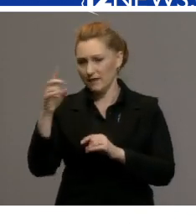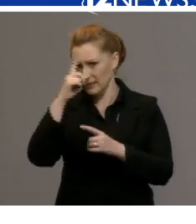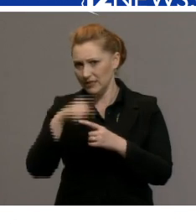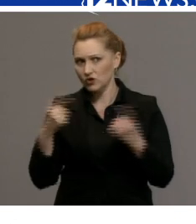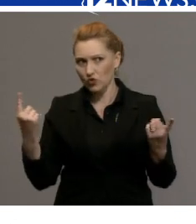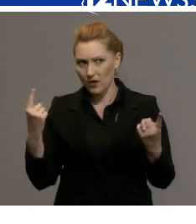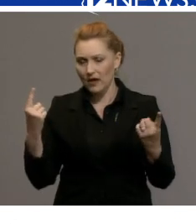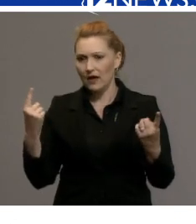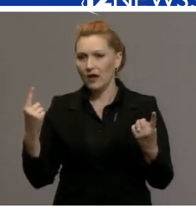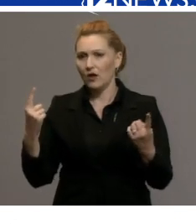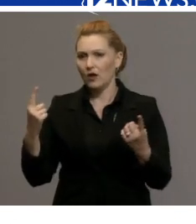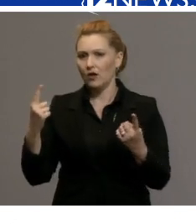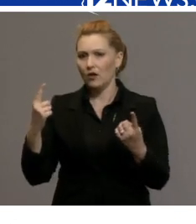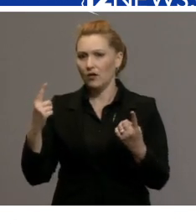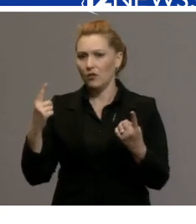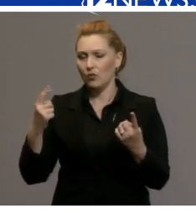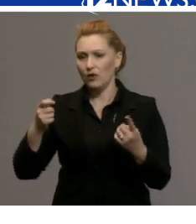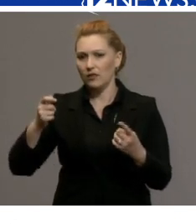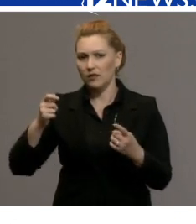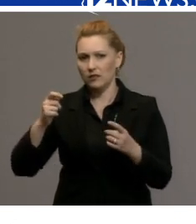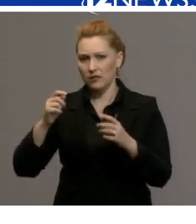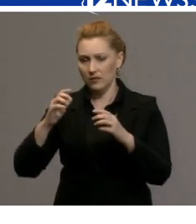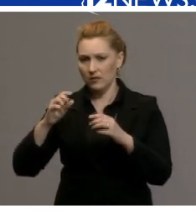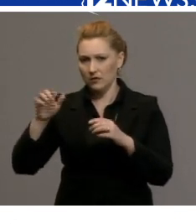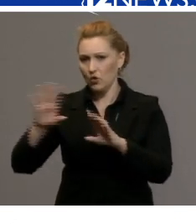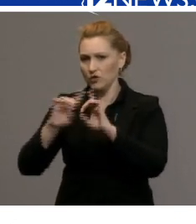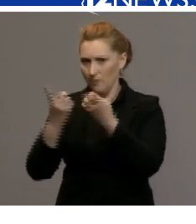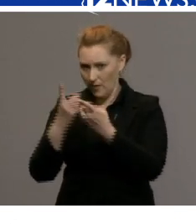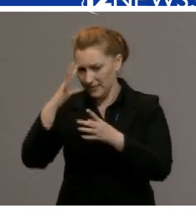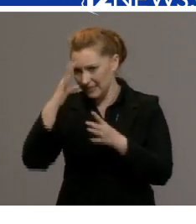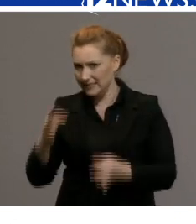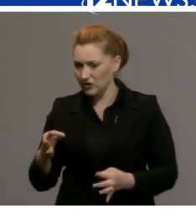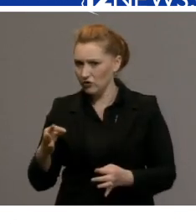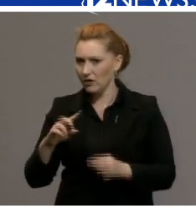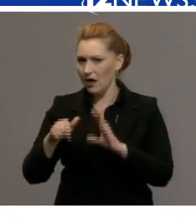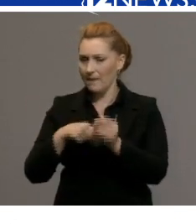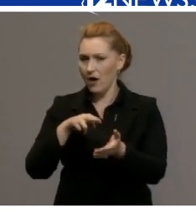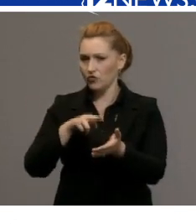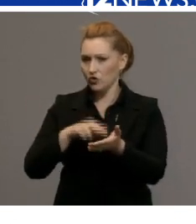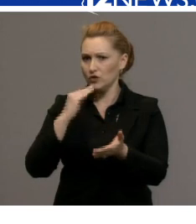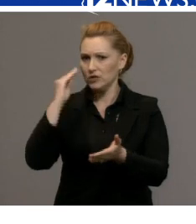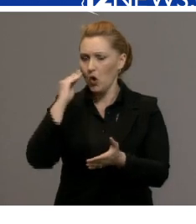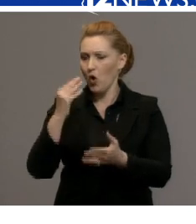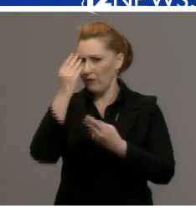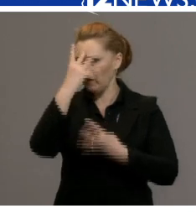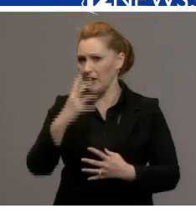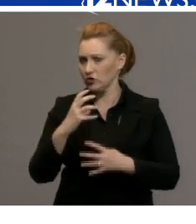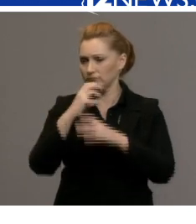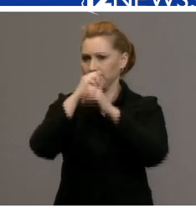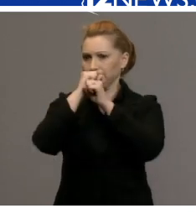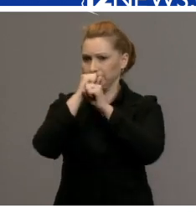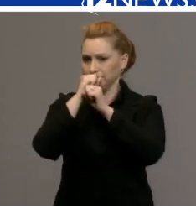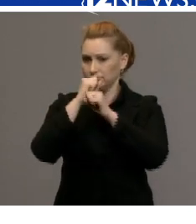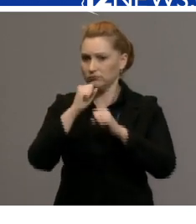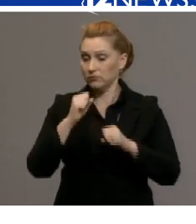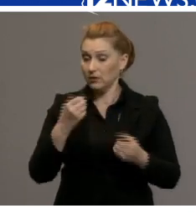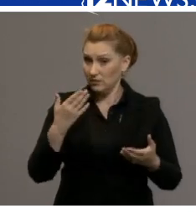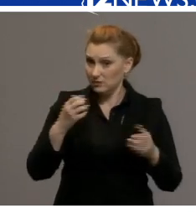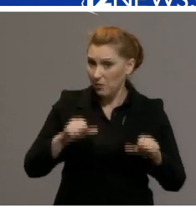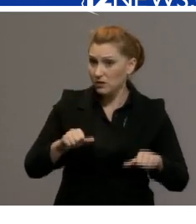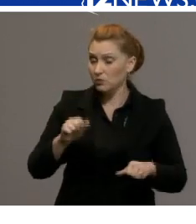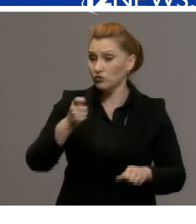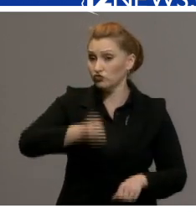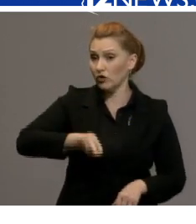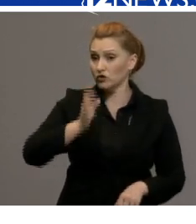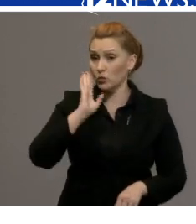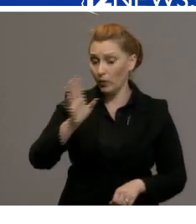nursing homes, that you would happily release that. There's special action in court, and a judge could rule tomorrow, but the private attorney